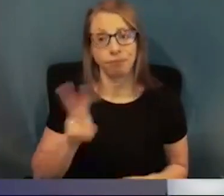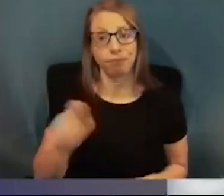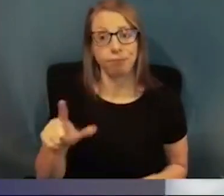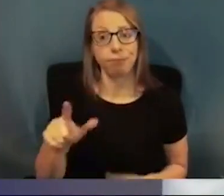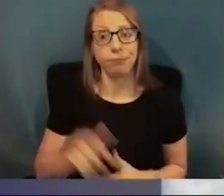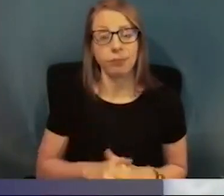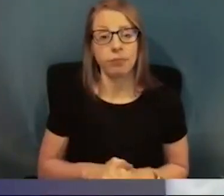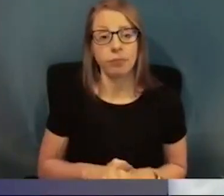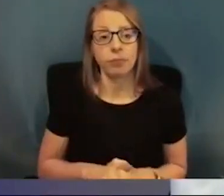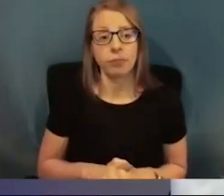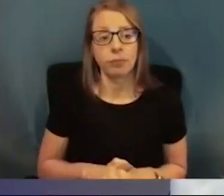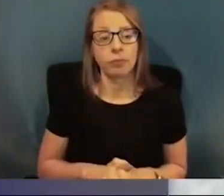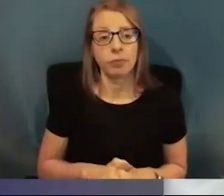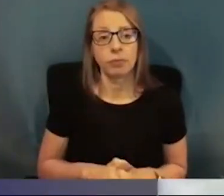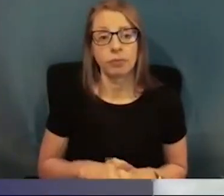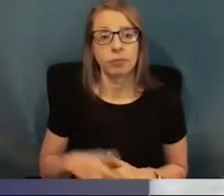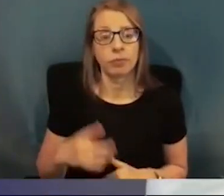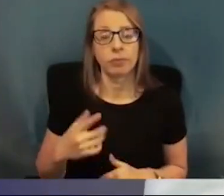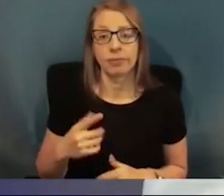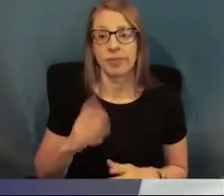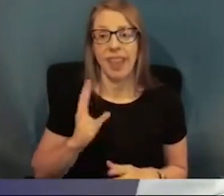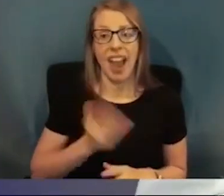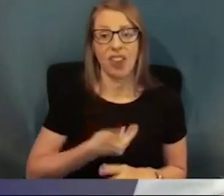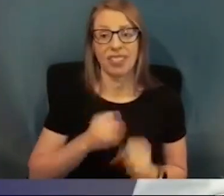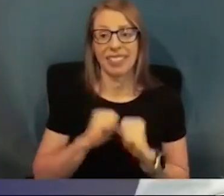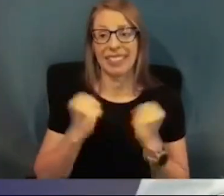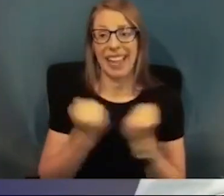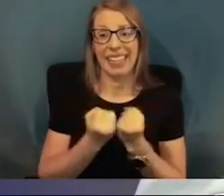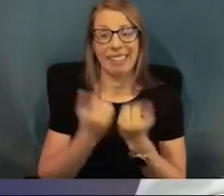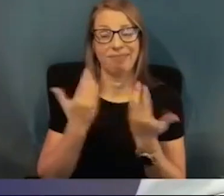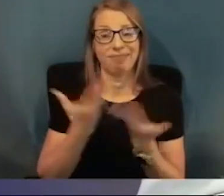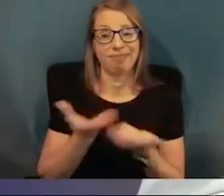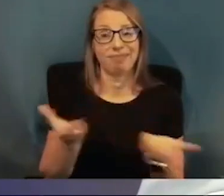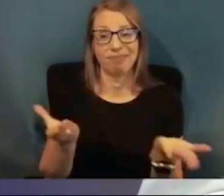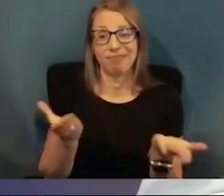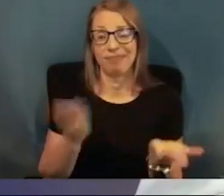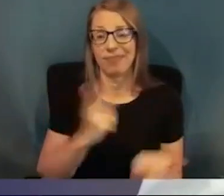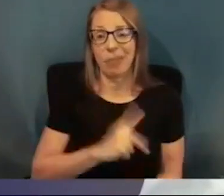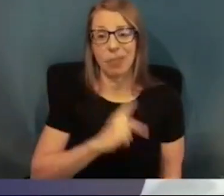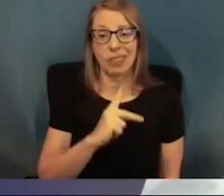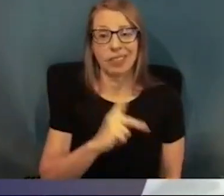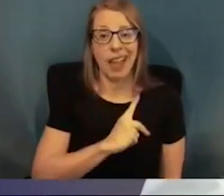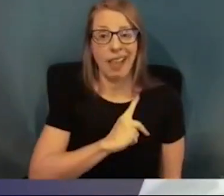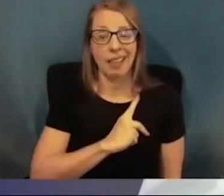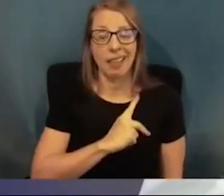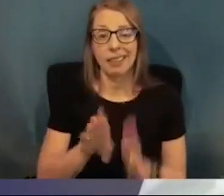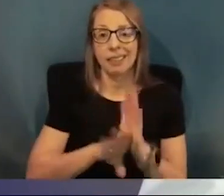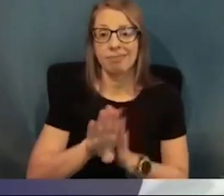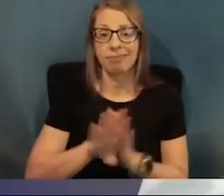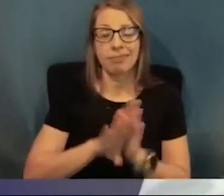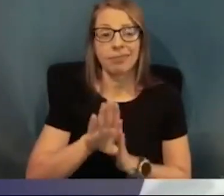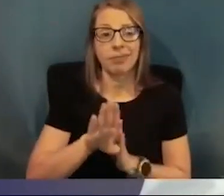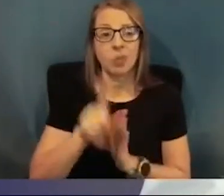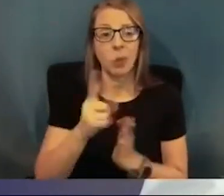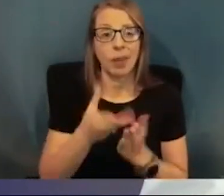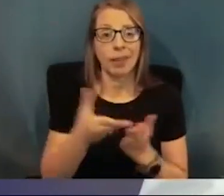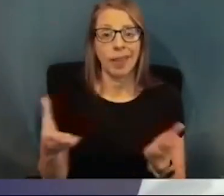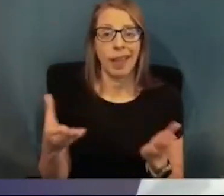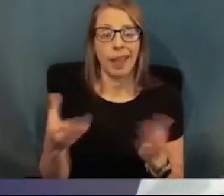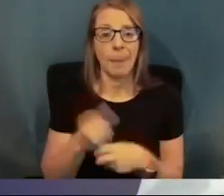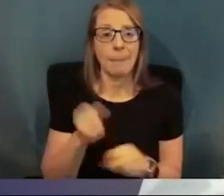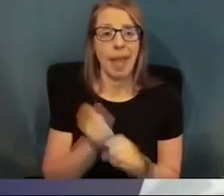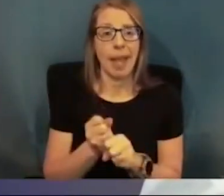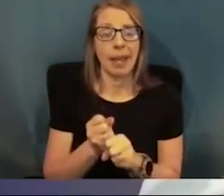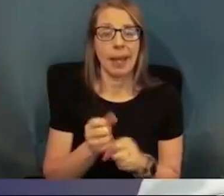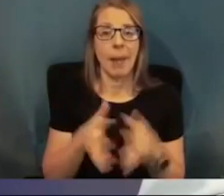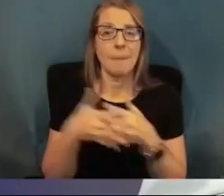we are who we are as a society, and we have our personalities, and we've developed. One of the things that made America great was this